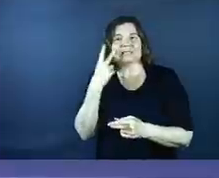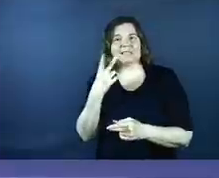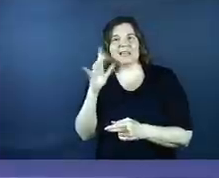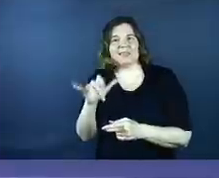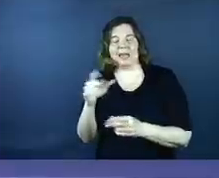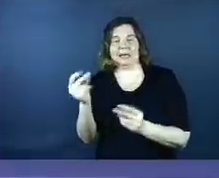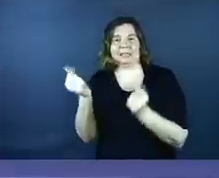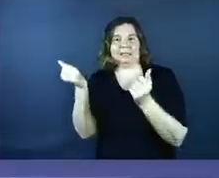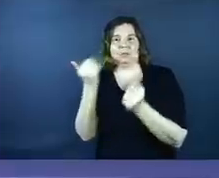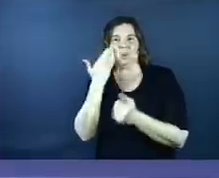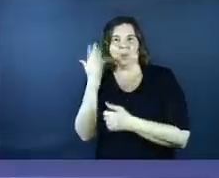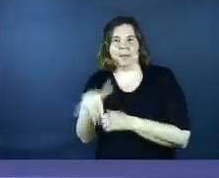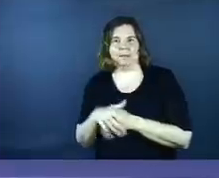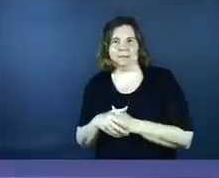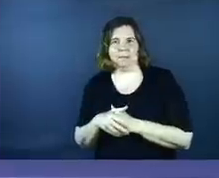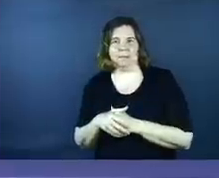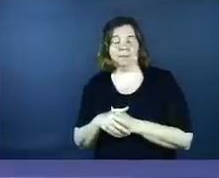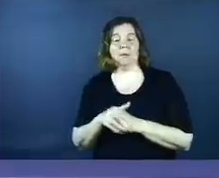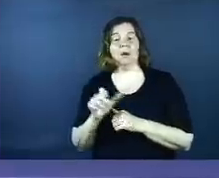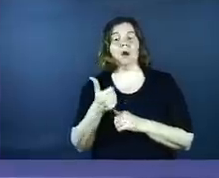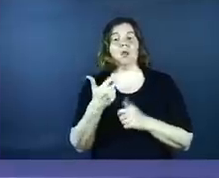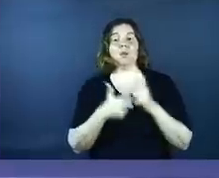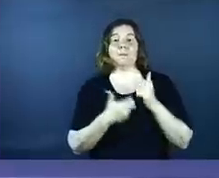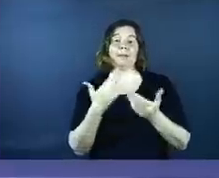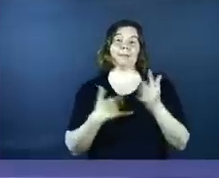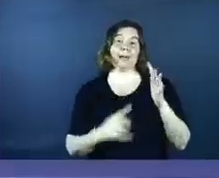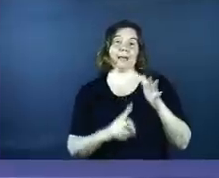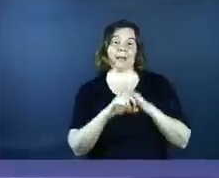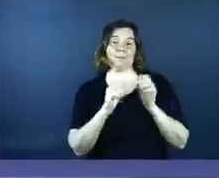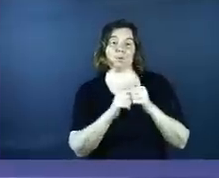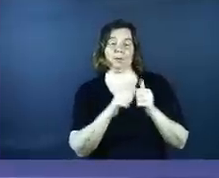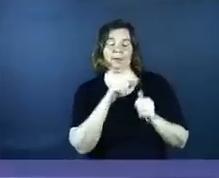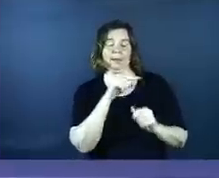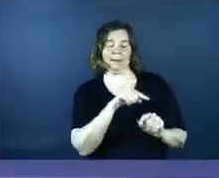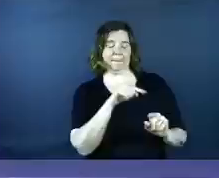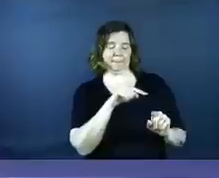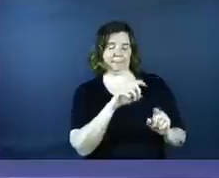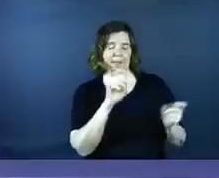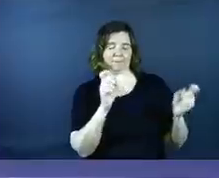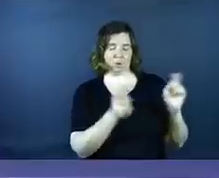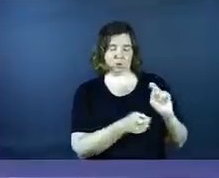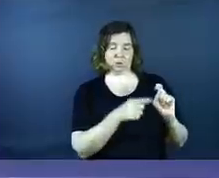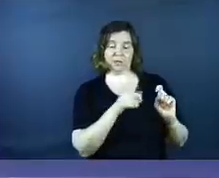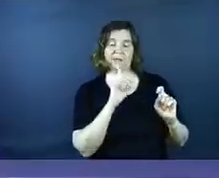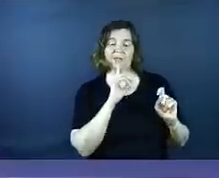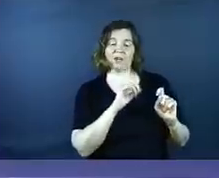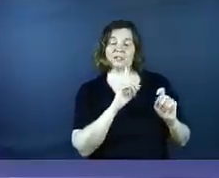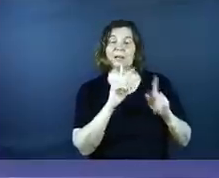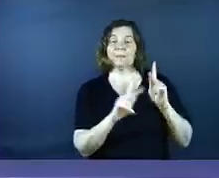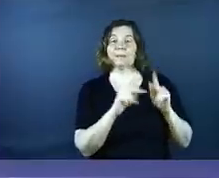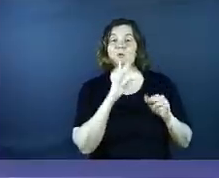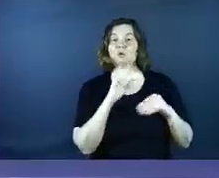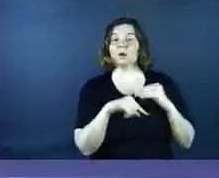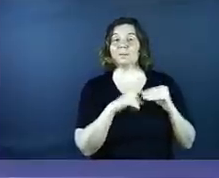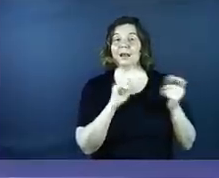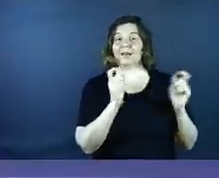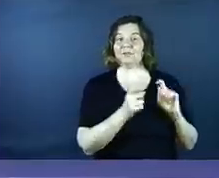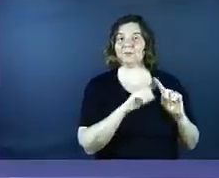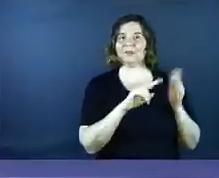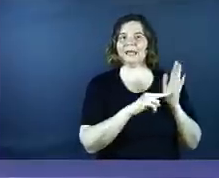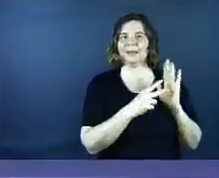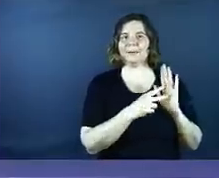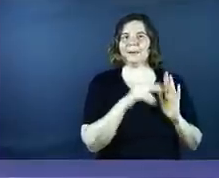that instantly. Other problems that might come up with evolution is there's people who will talk about evolution. What they